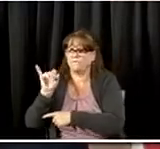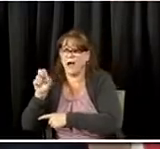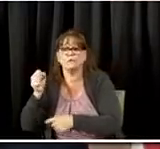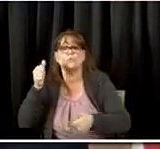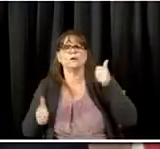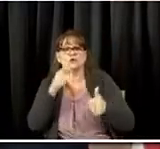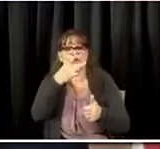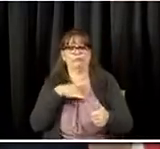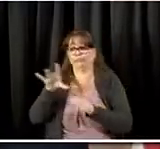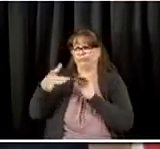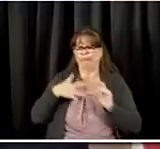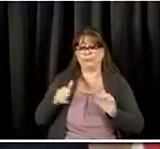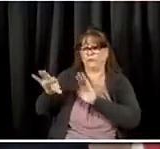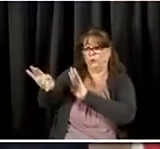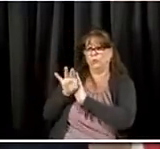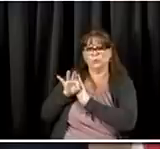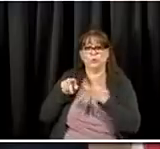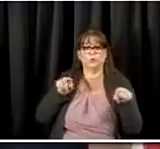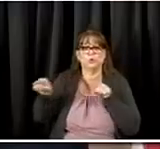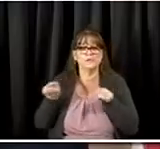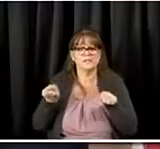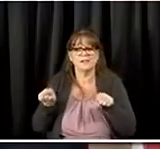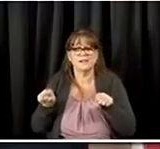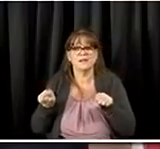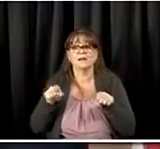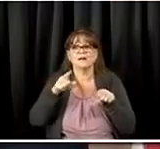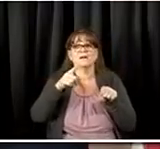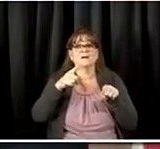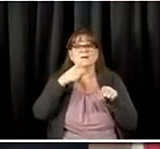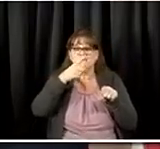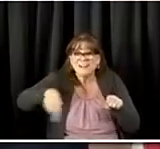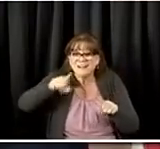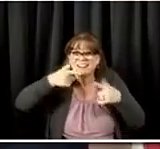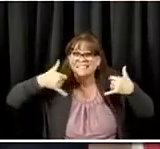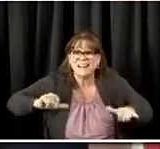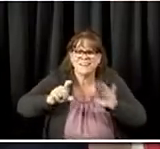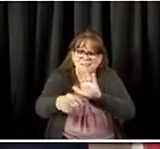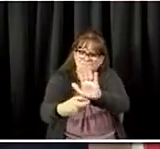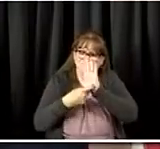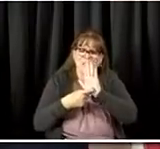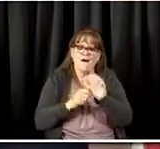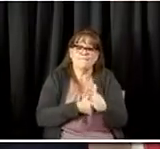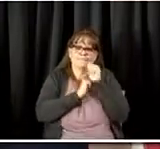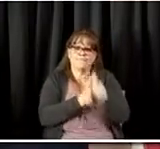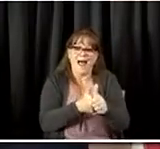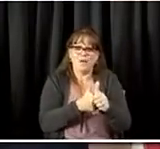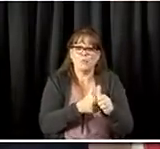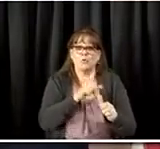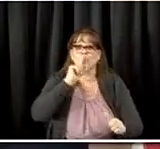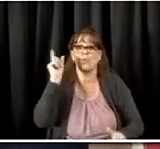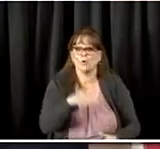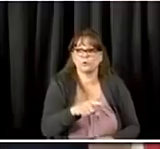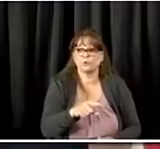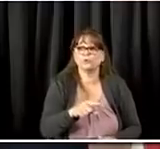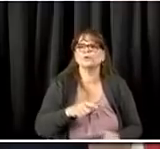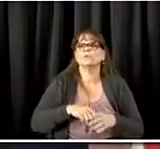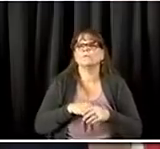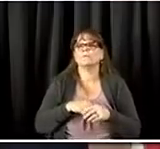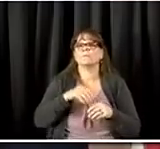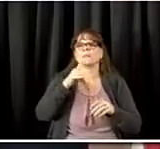law. And, of course, as has been the case throughout this health crisis and even before this health crisis, CDPHE